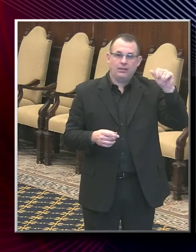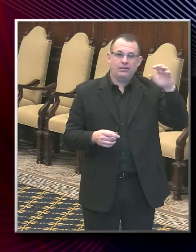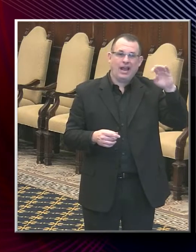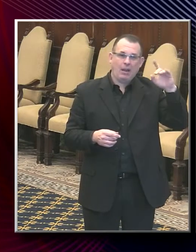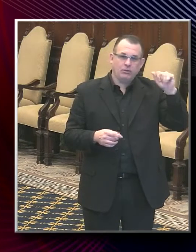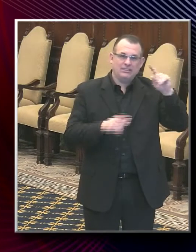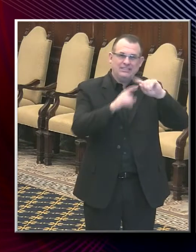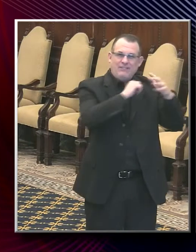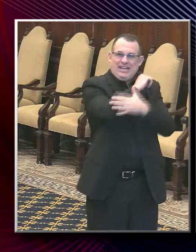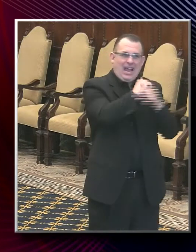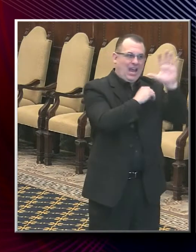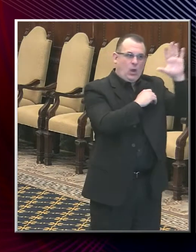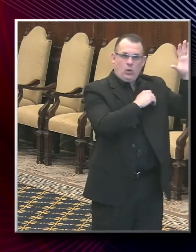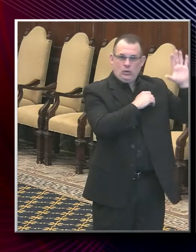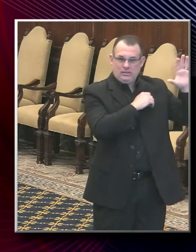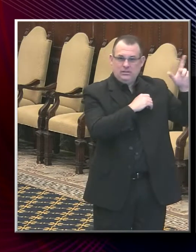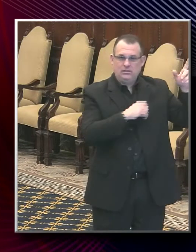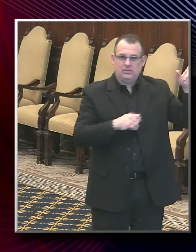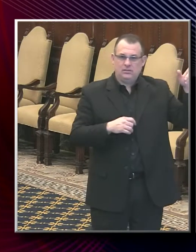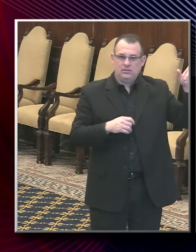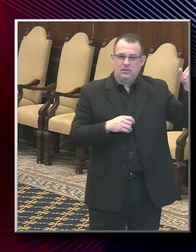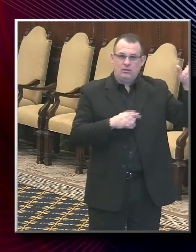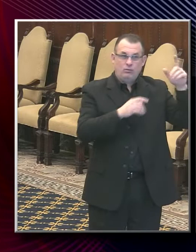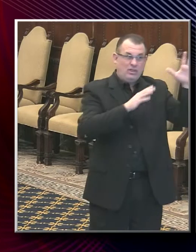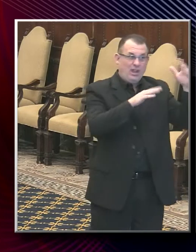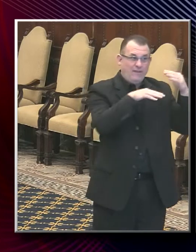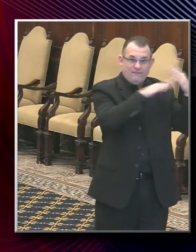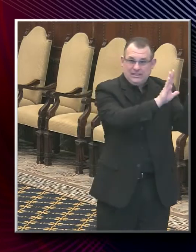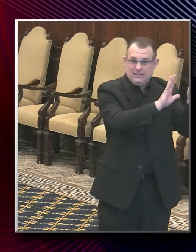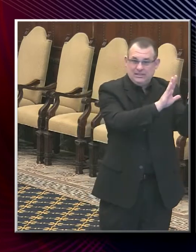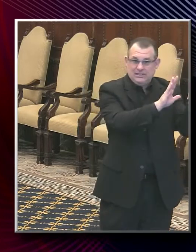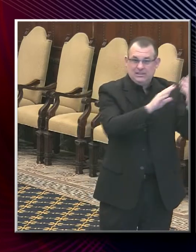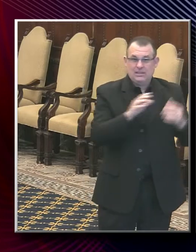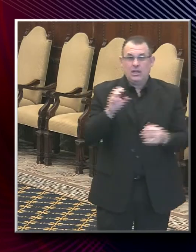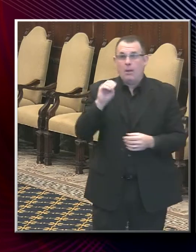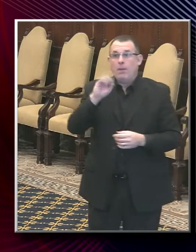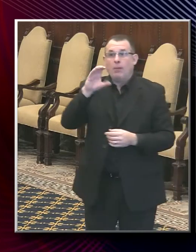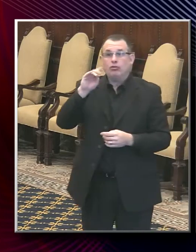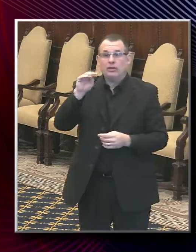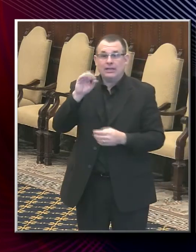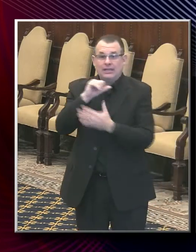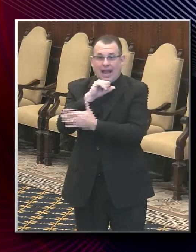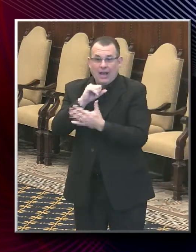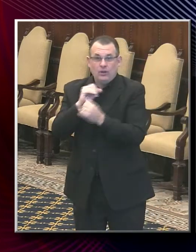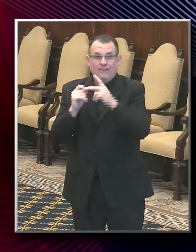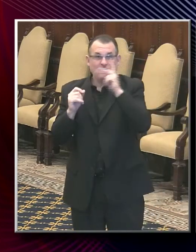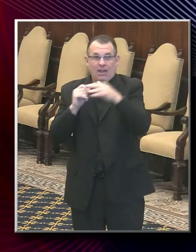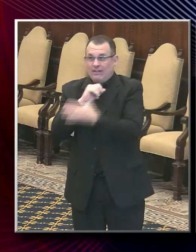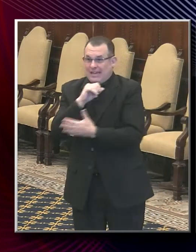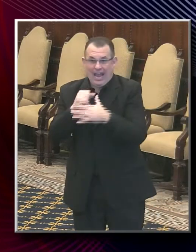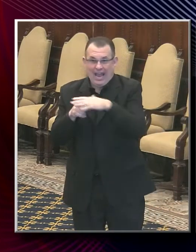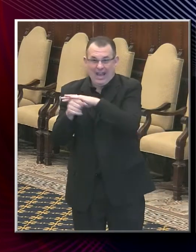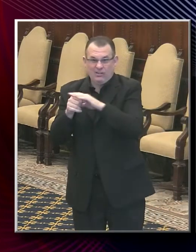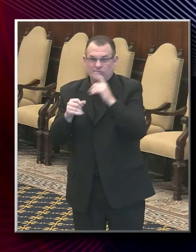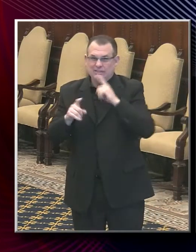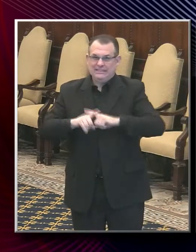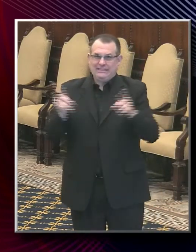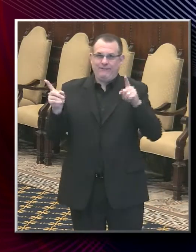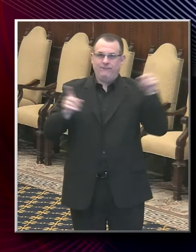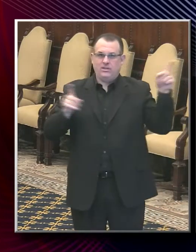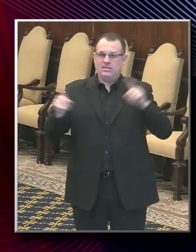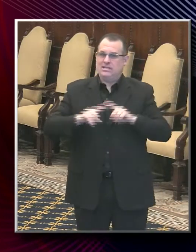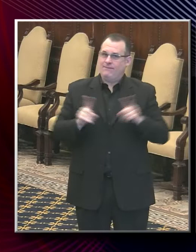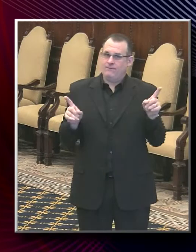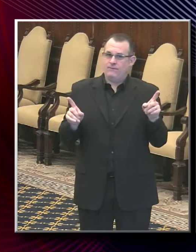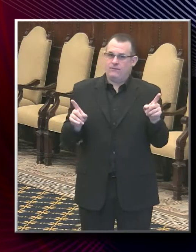than Philadelphia or Montgomery County or Delaware County. So the governor, I don't know if he was supposed to announce today. I talked to him.